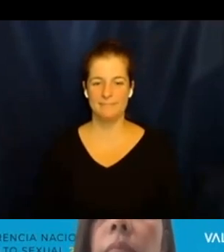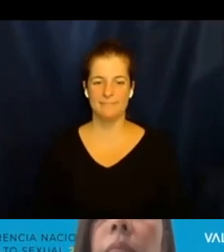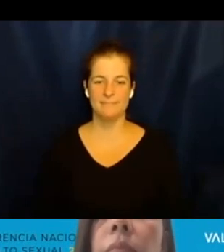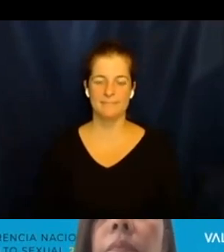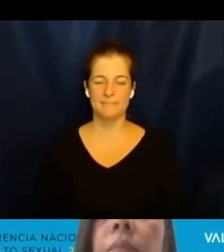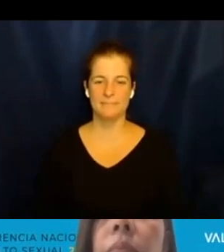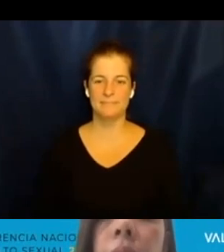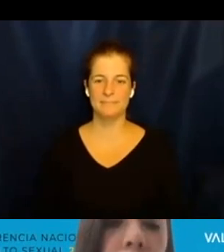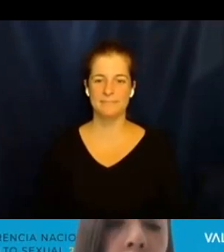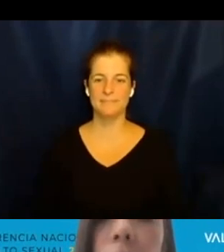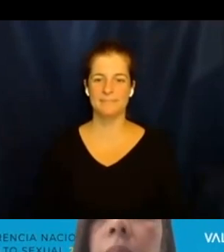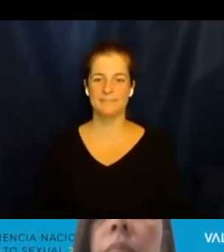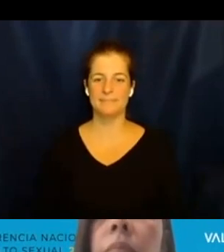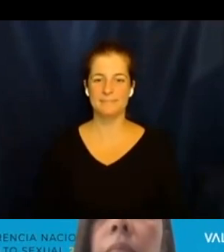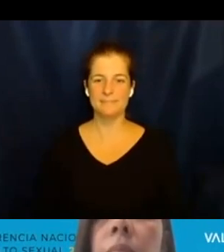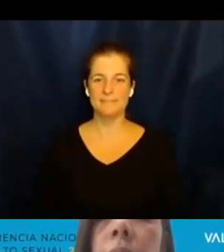the